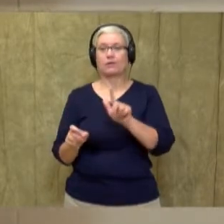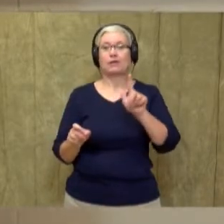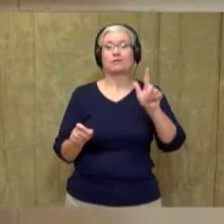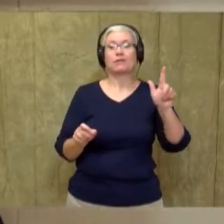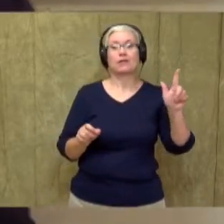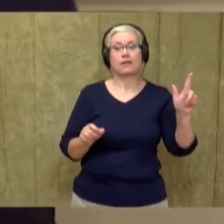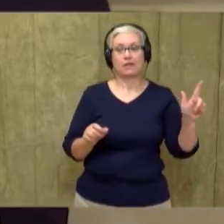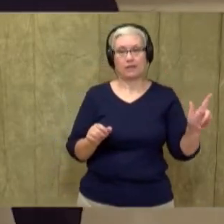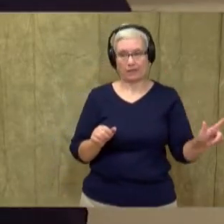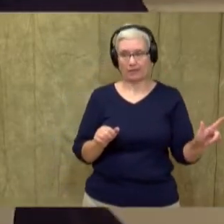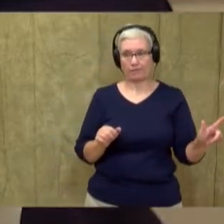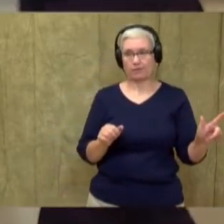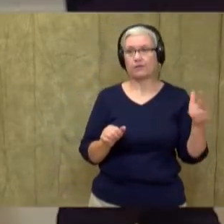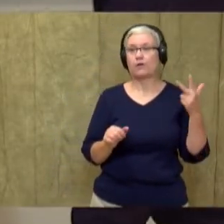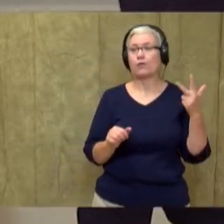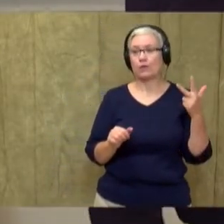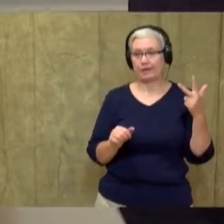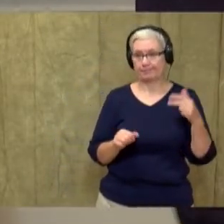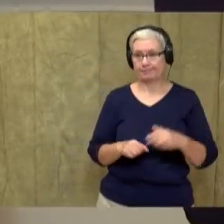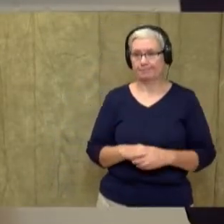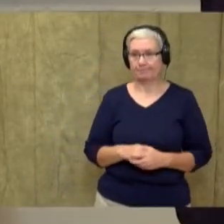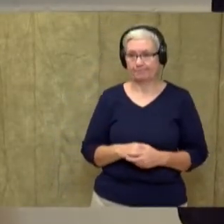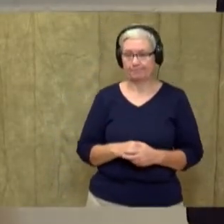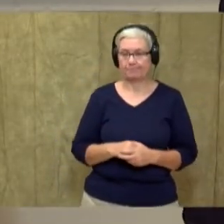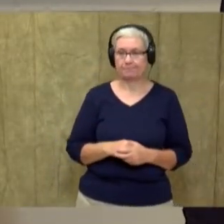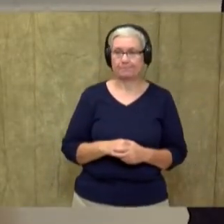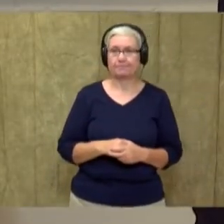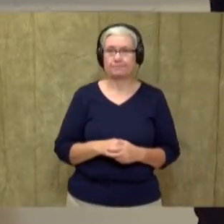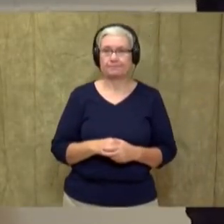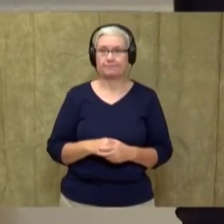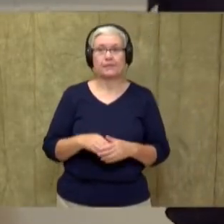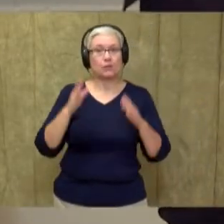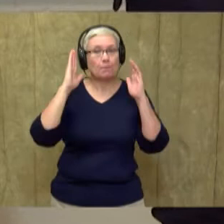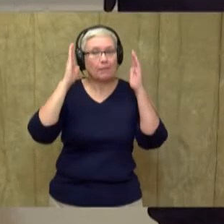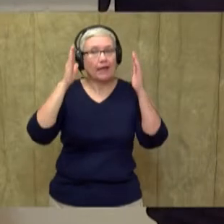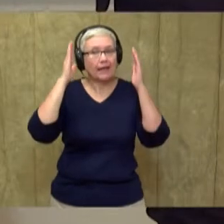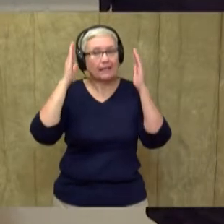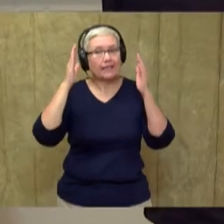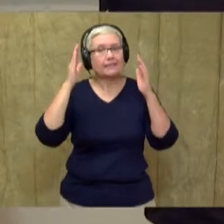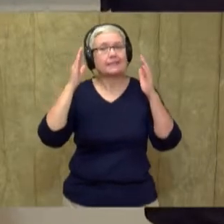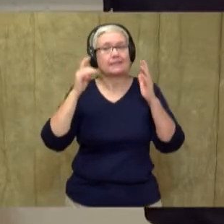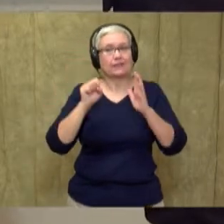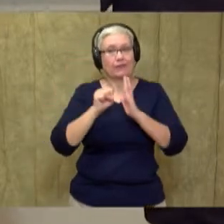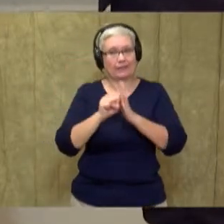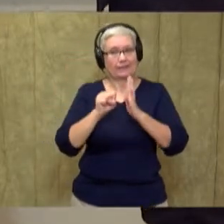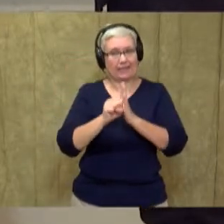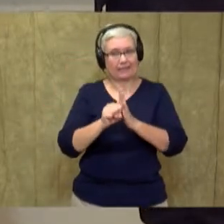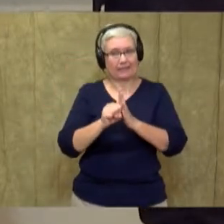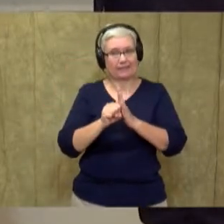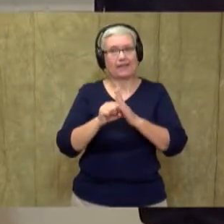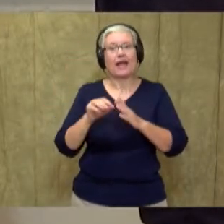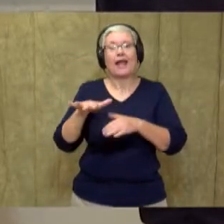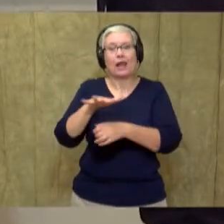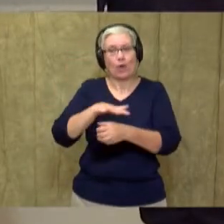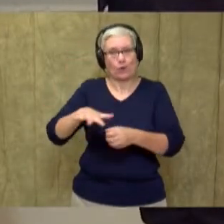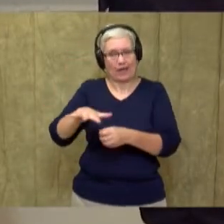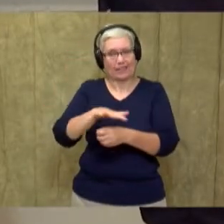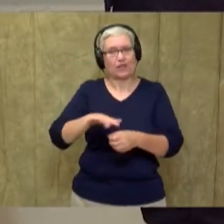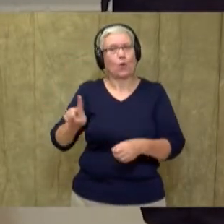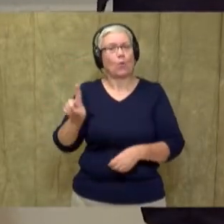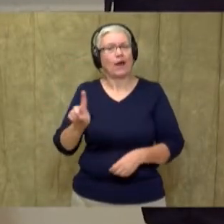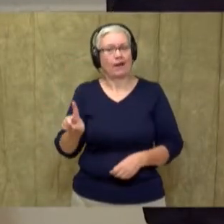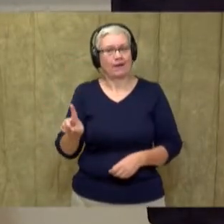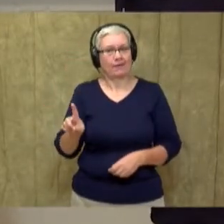moved our graph to the left 3 units. Okay, so we want to pay attention to the signs and their location